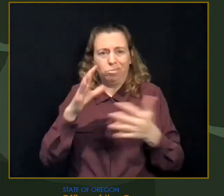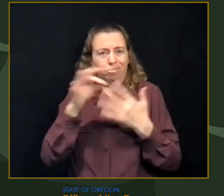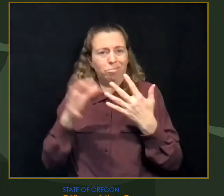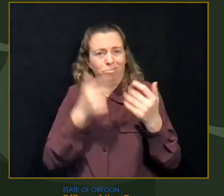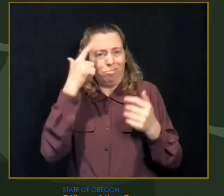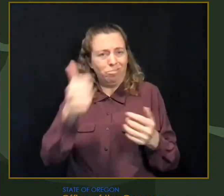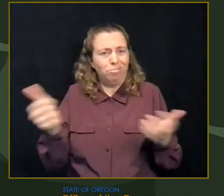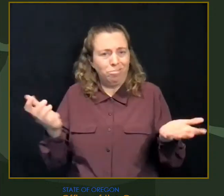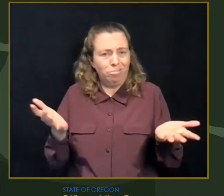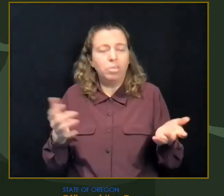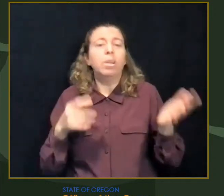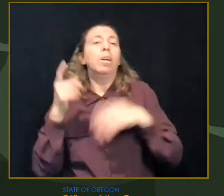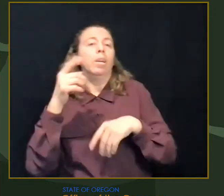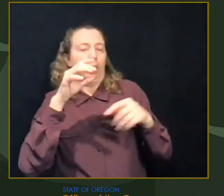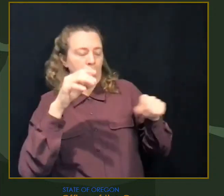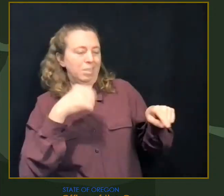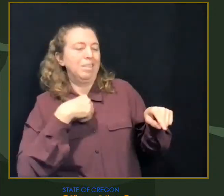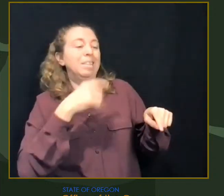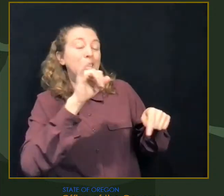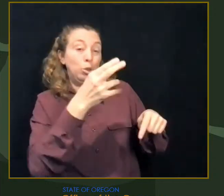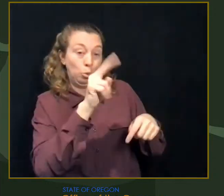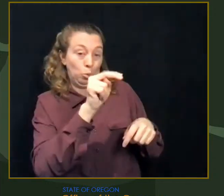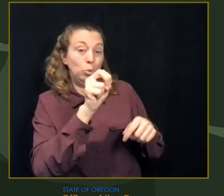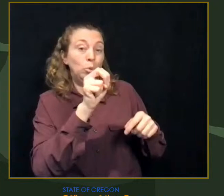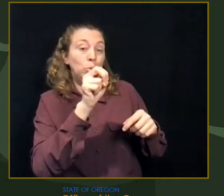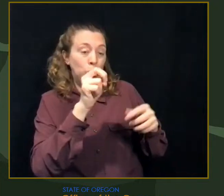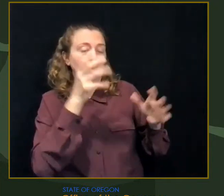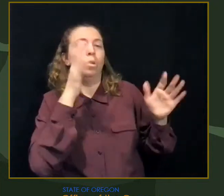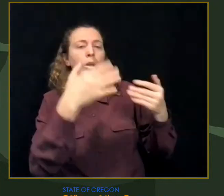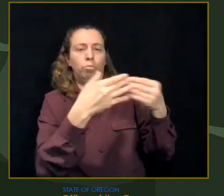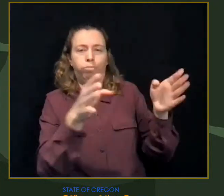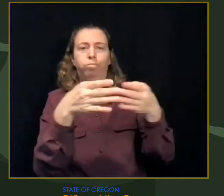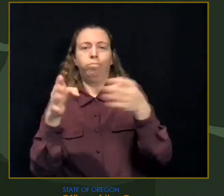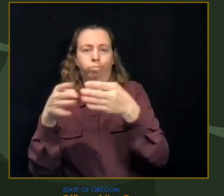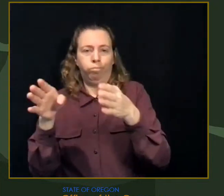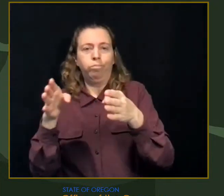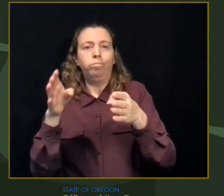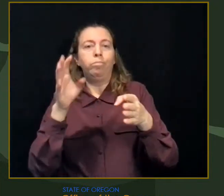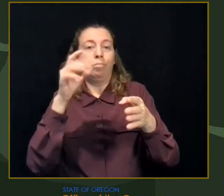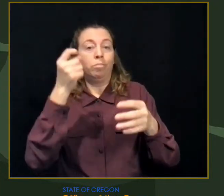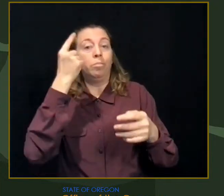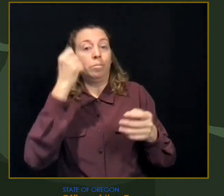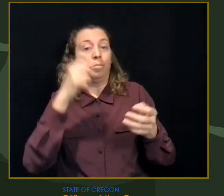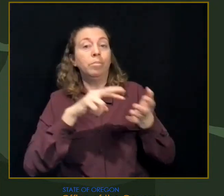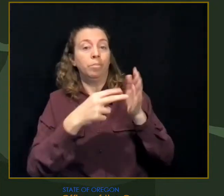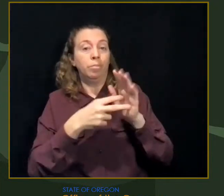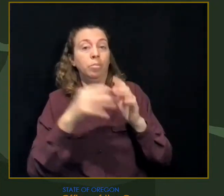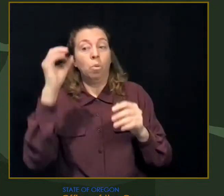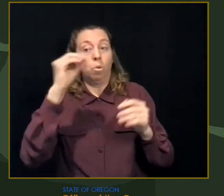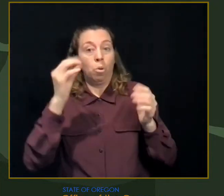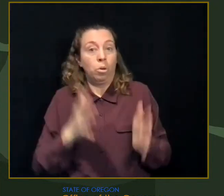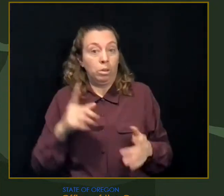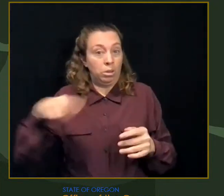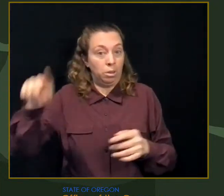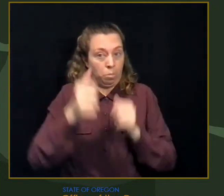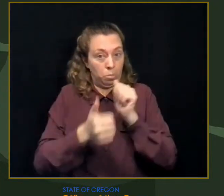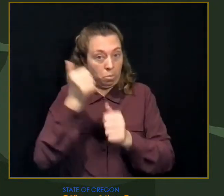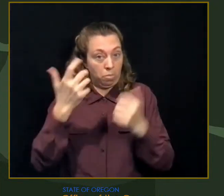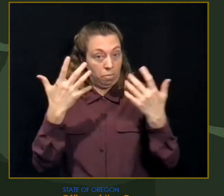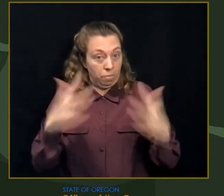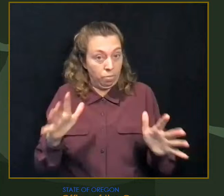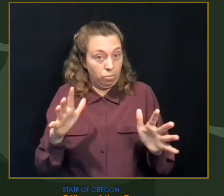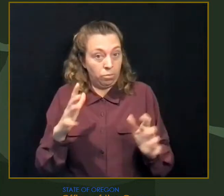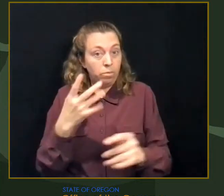want to make sure that we have a solid majority of Oregonians that have been vaccinated. That includes our communities of